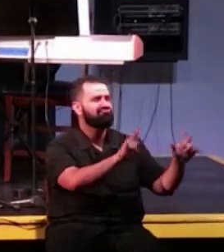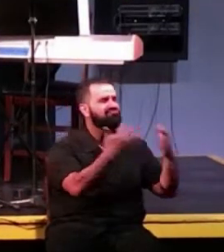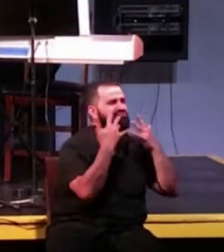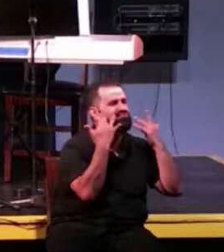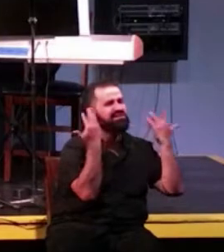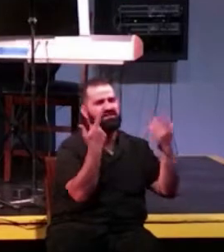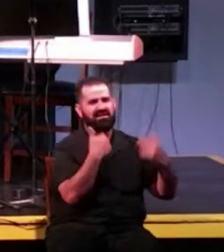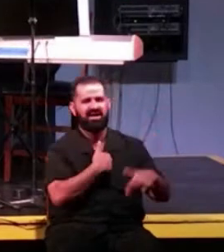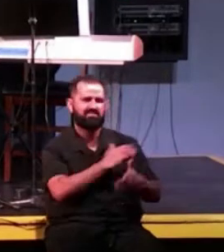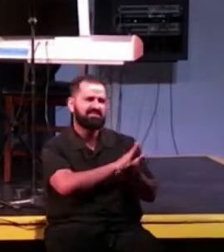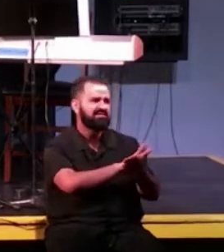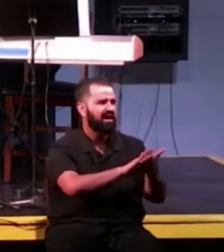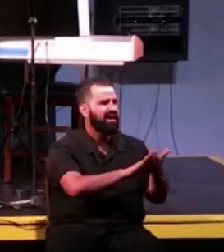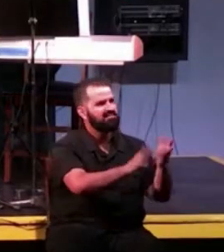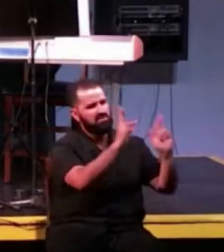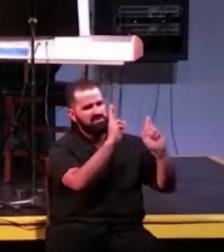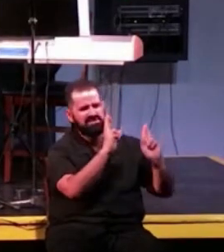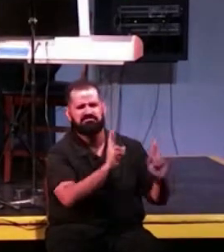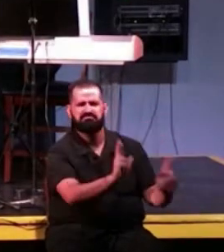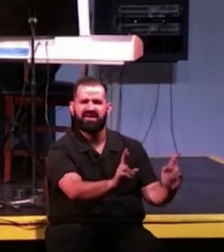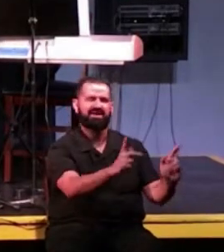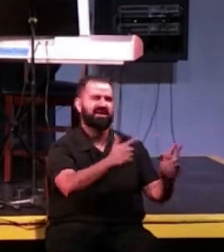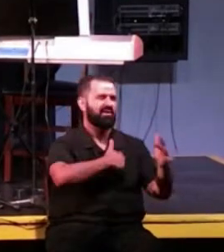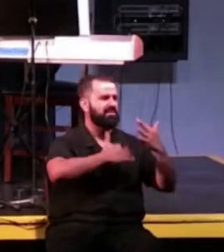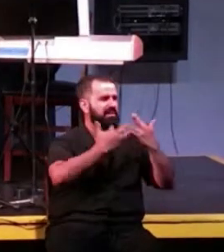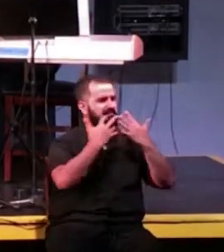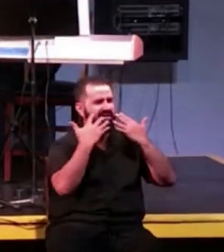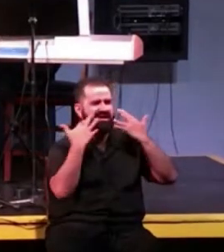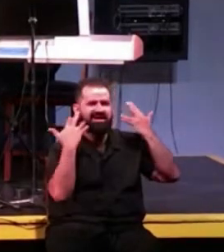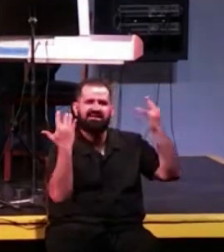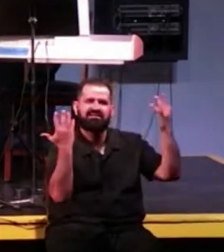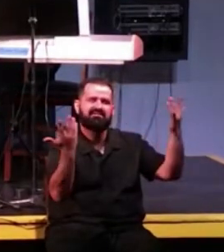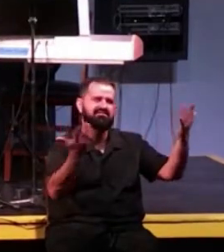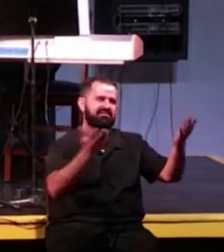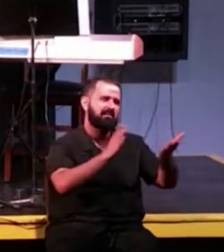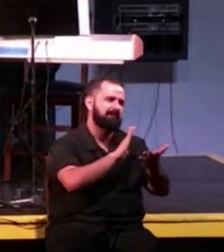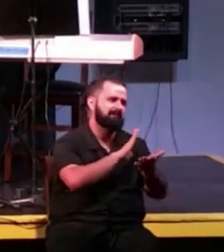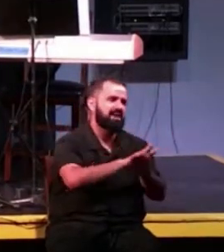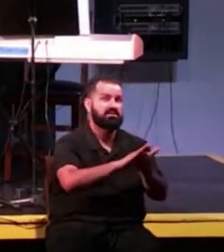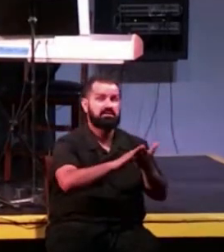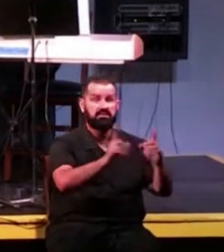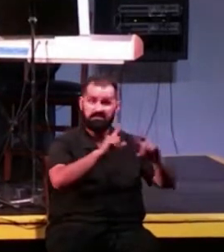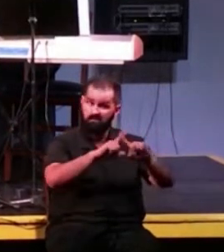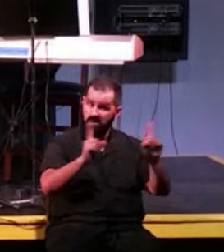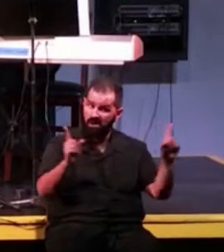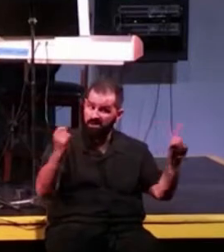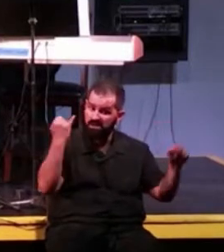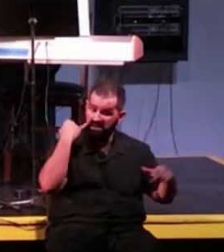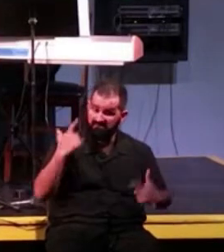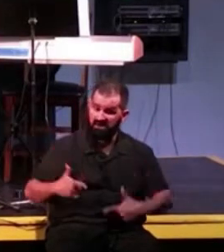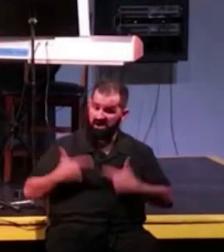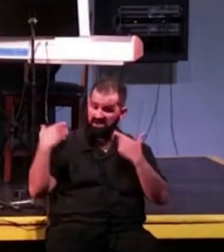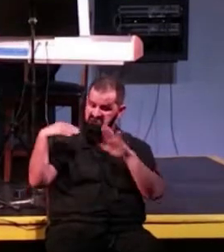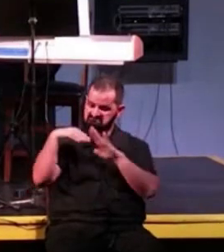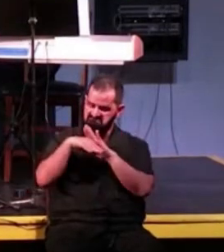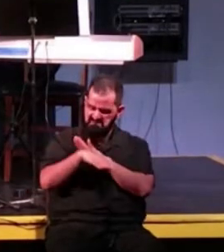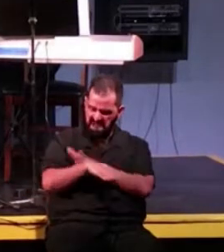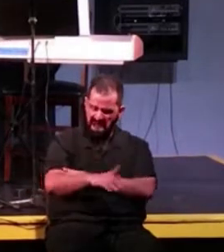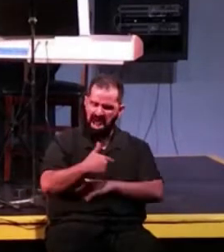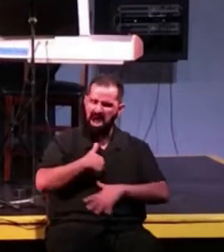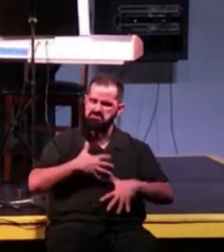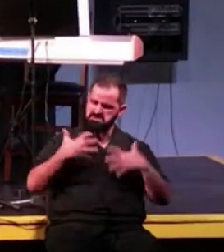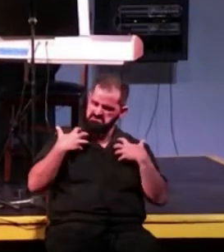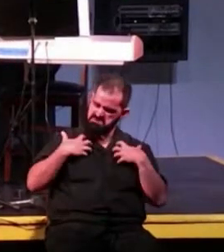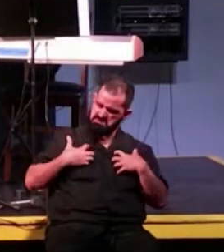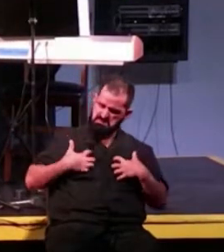I'll treat people with respect. I'll be so pleasant to be around with. But when life gets bad, I'm going to get